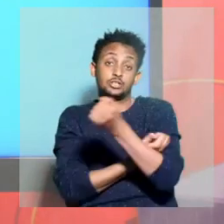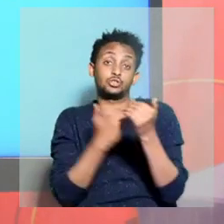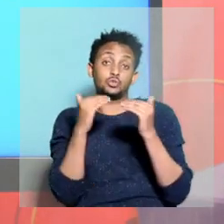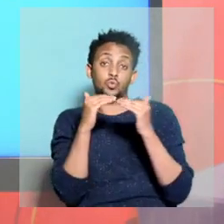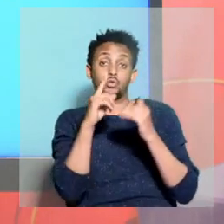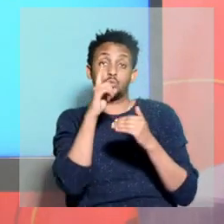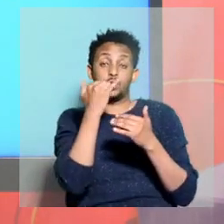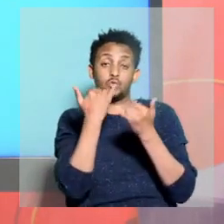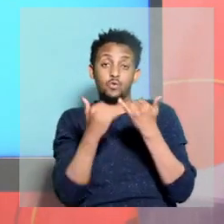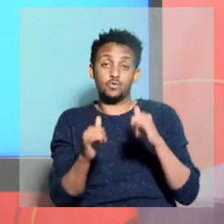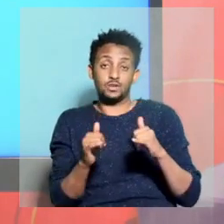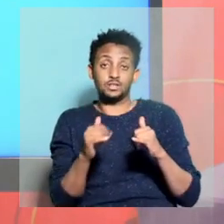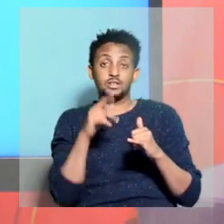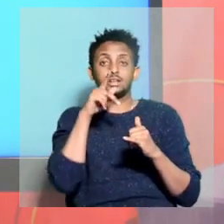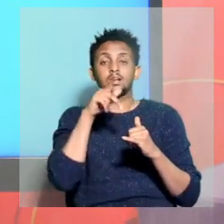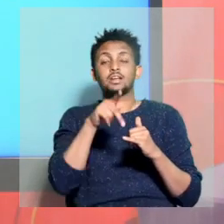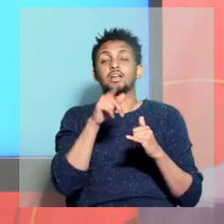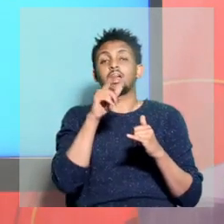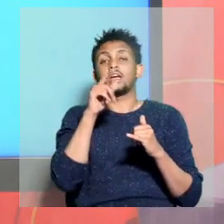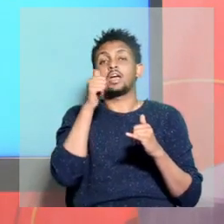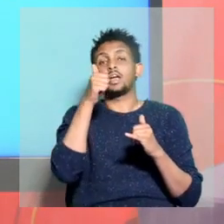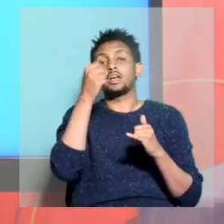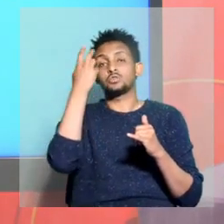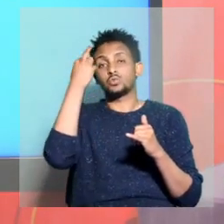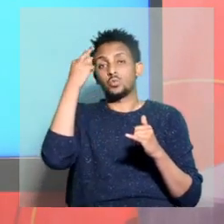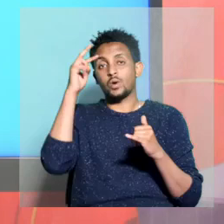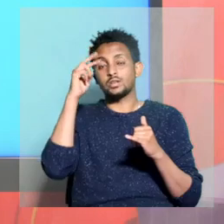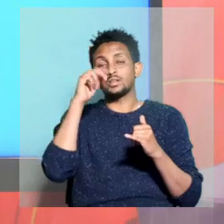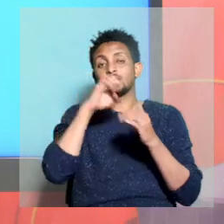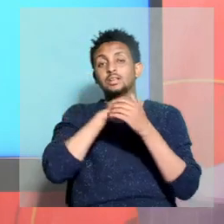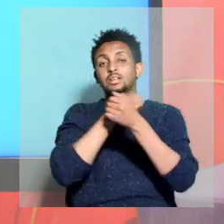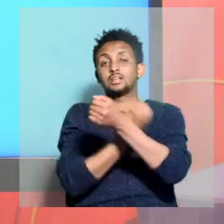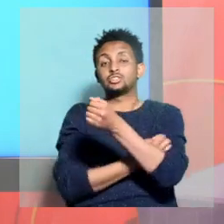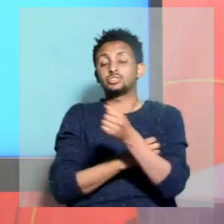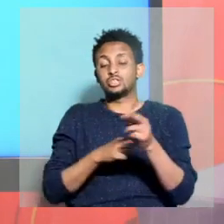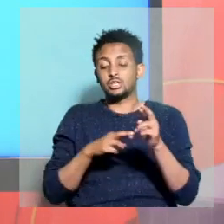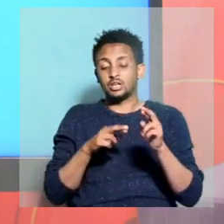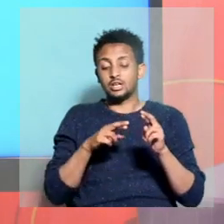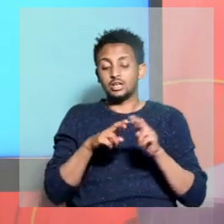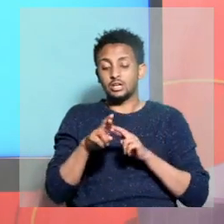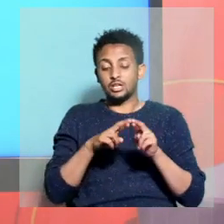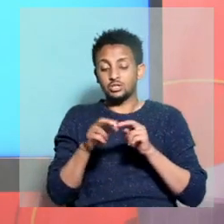to 1 over 2 k a squared, and energy is associated or